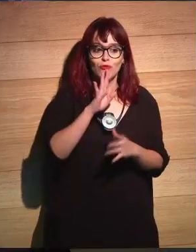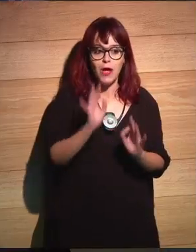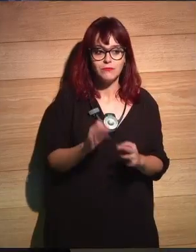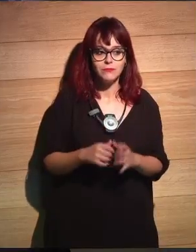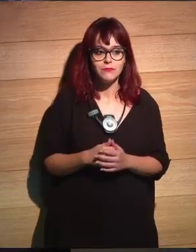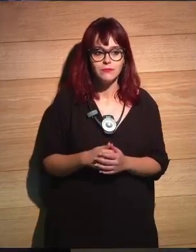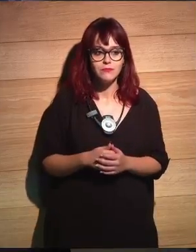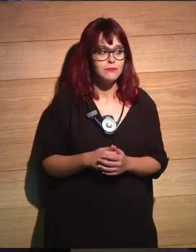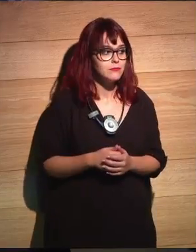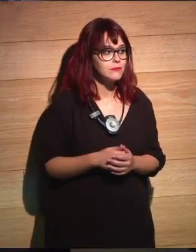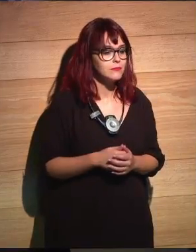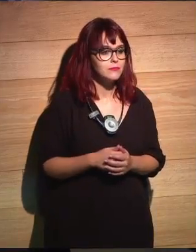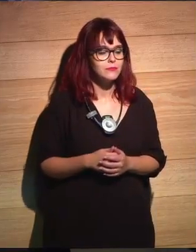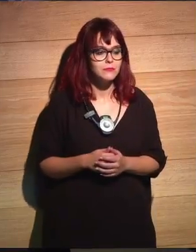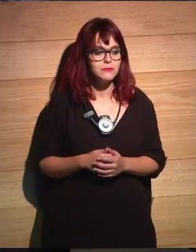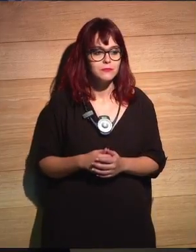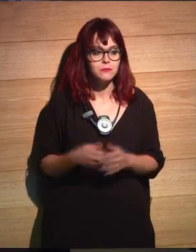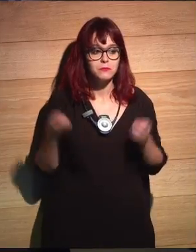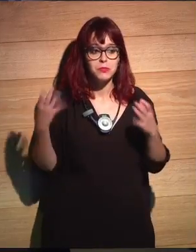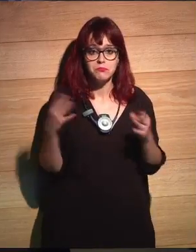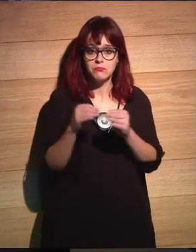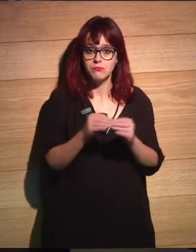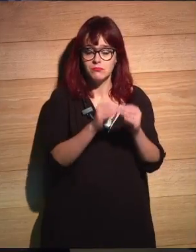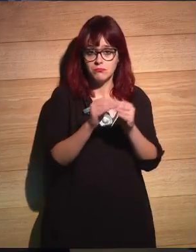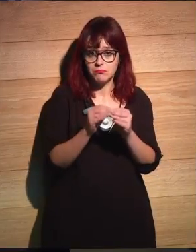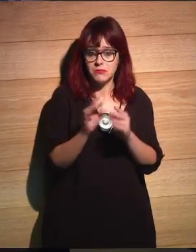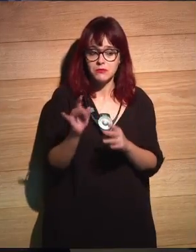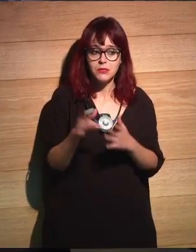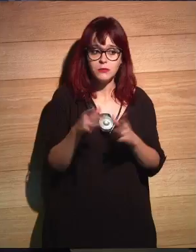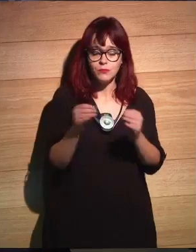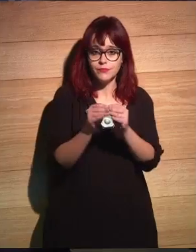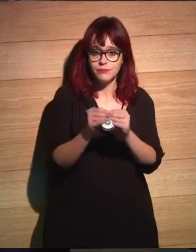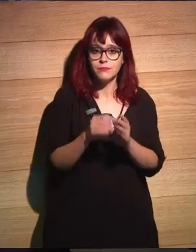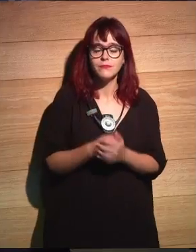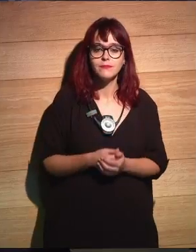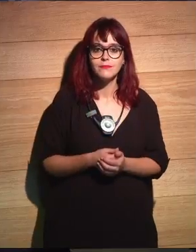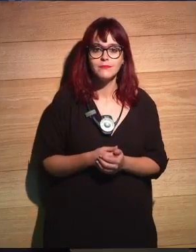author is still alive and will always be alive. Would you agree with that?